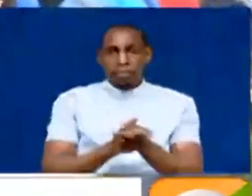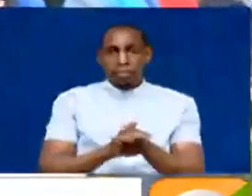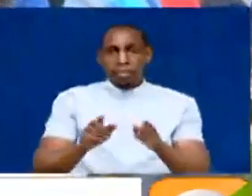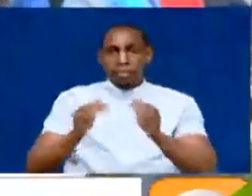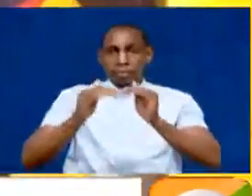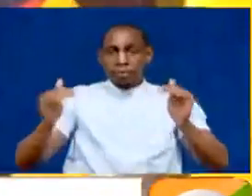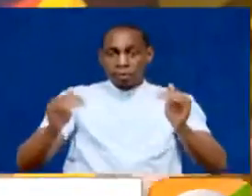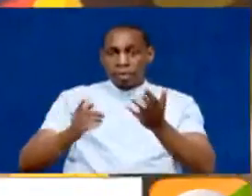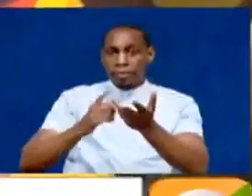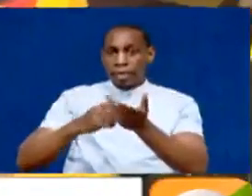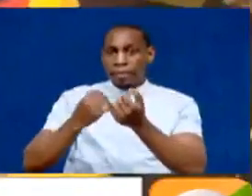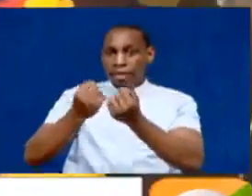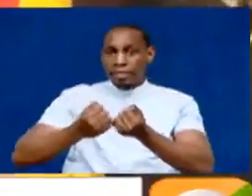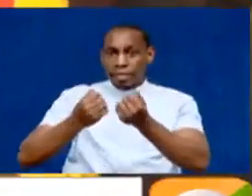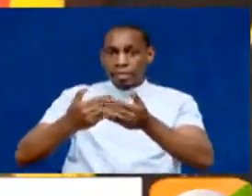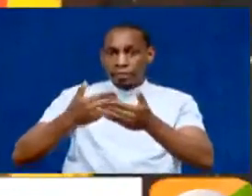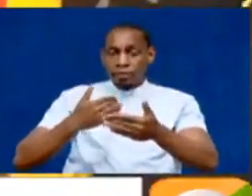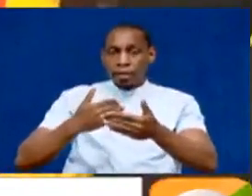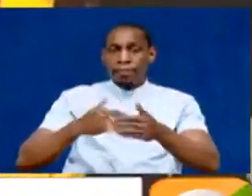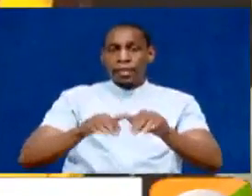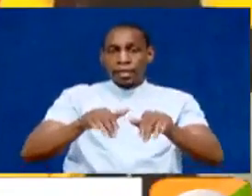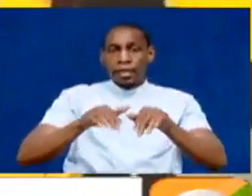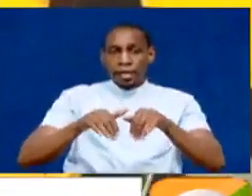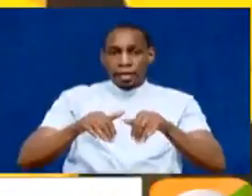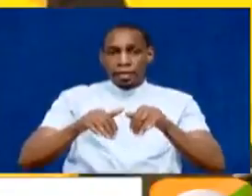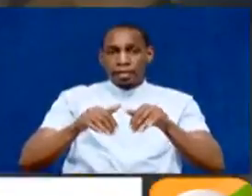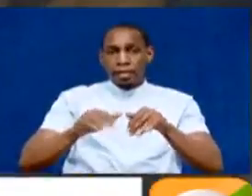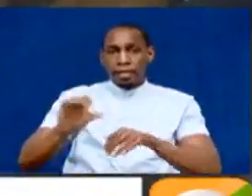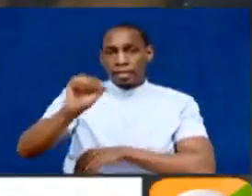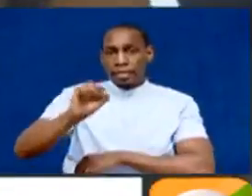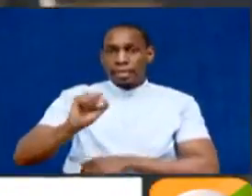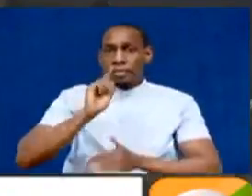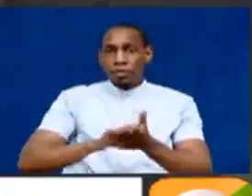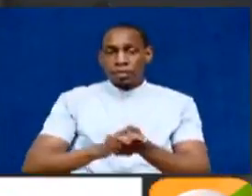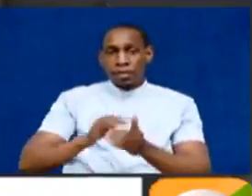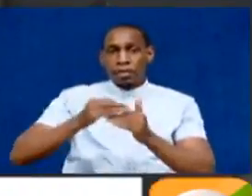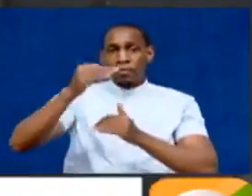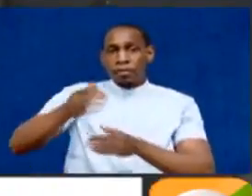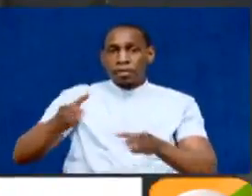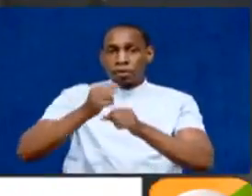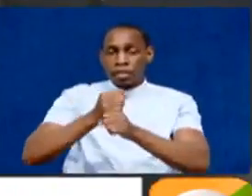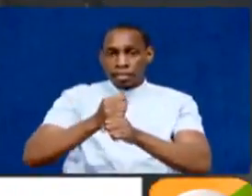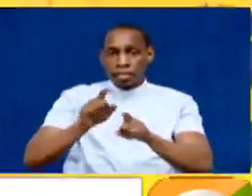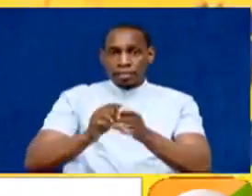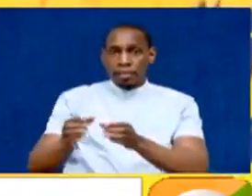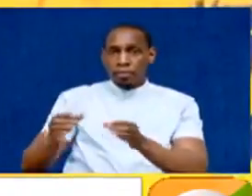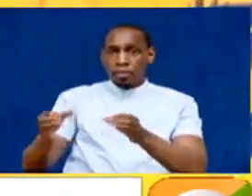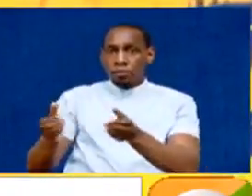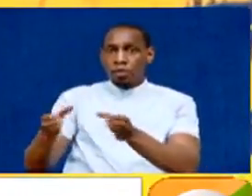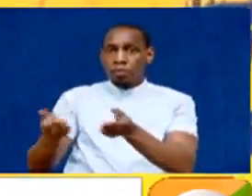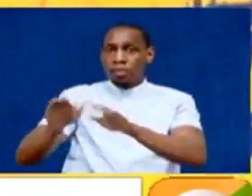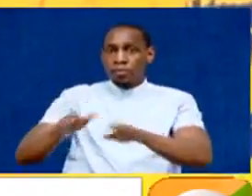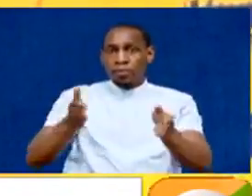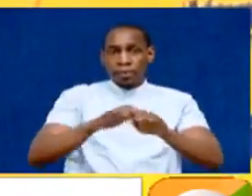commensurate its numerical strength. The former Agriculture Cabinet Secretary insisting the future was in the coalition making and folding up small political